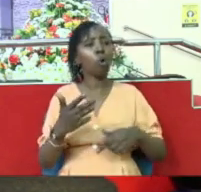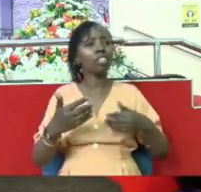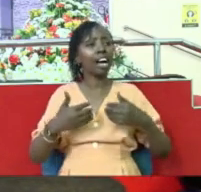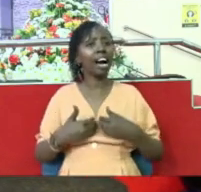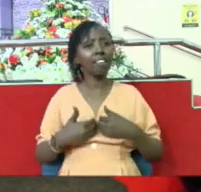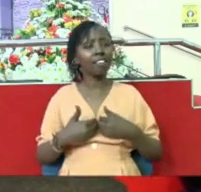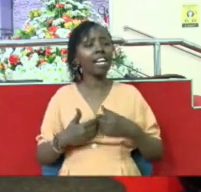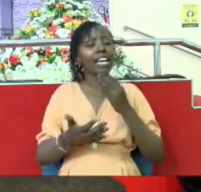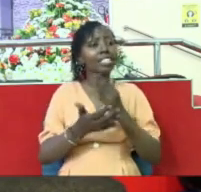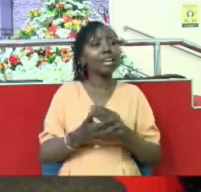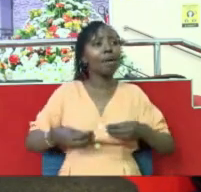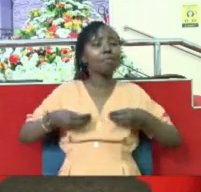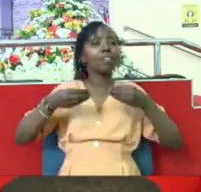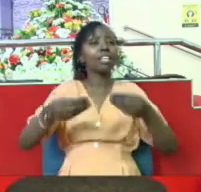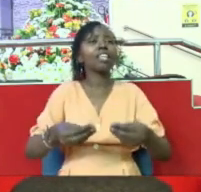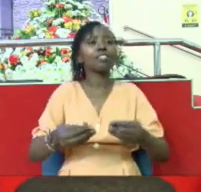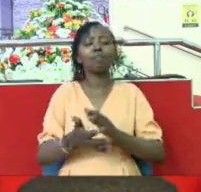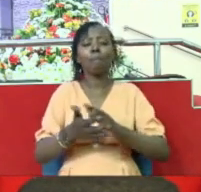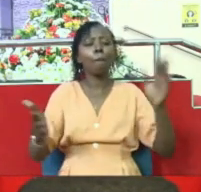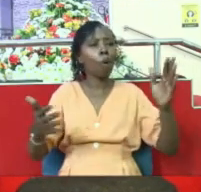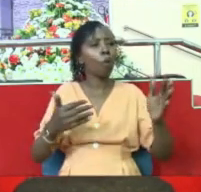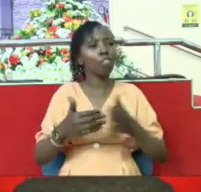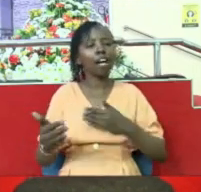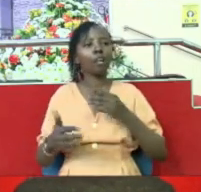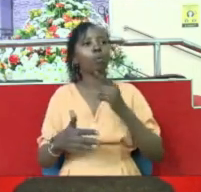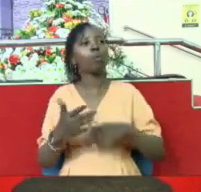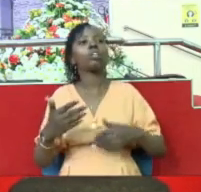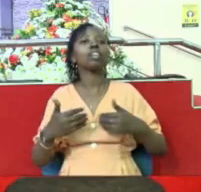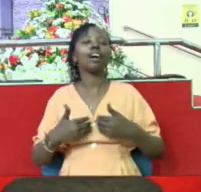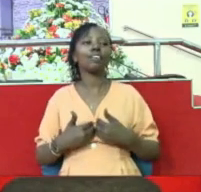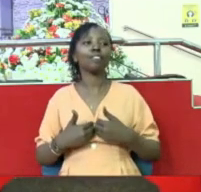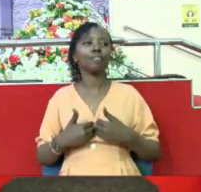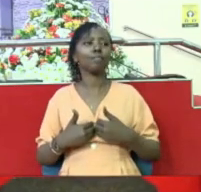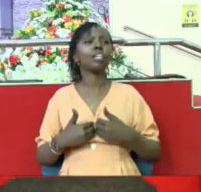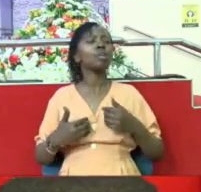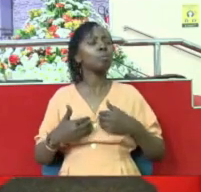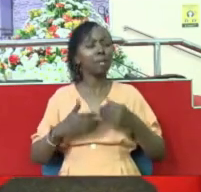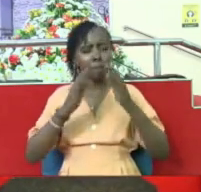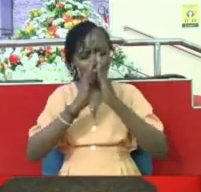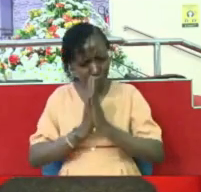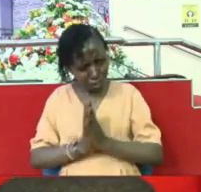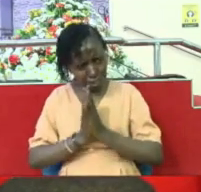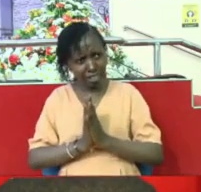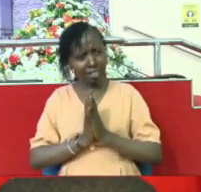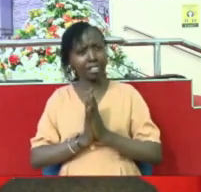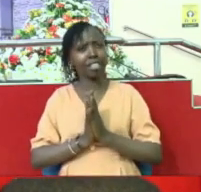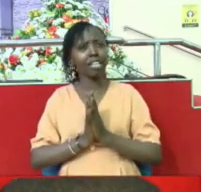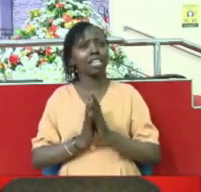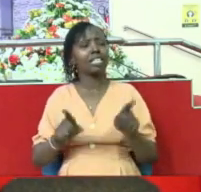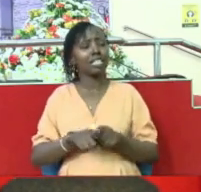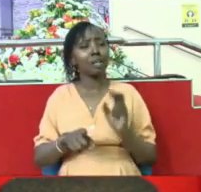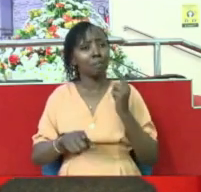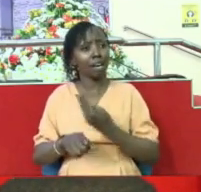Na wakatoa zaidi ya wengine. And others gave more freely. Na wengine wakatoa. Oh my praise, this church will give according to our ability.